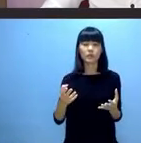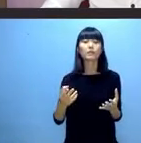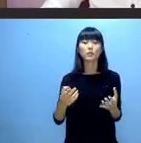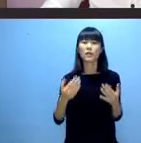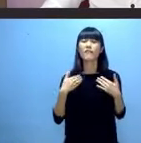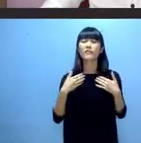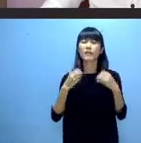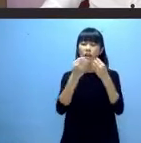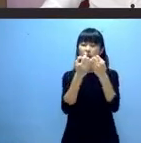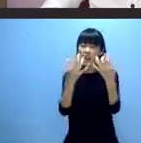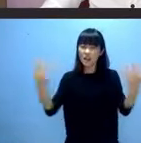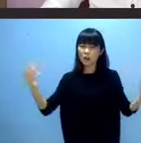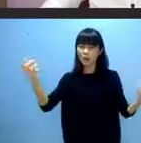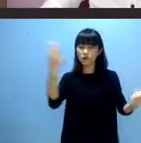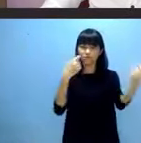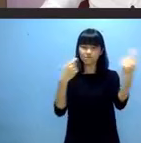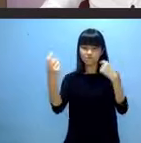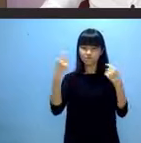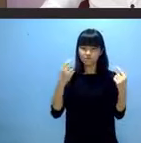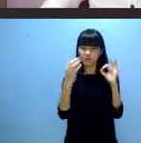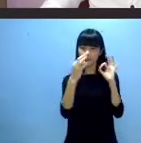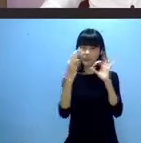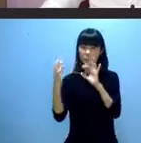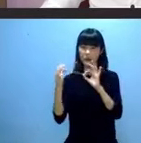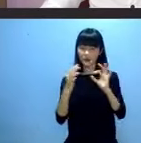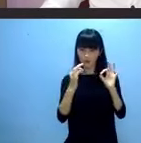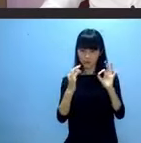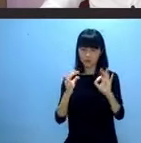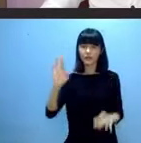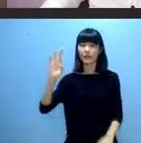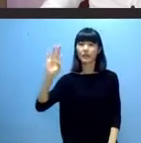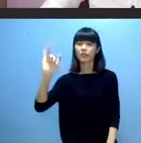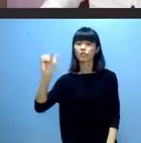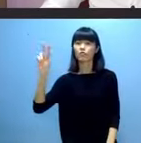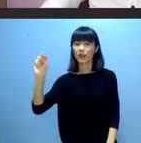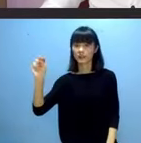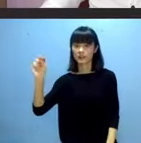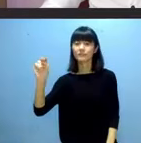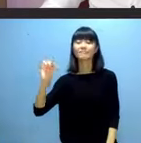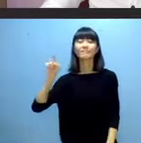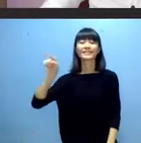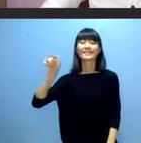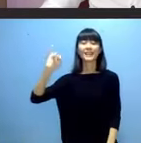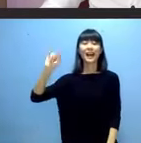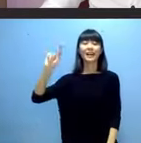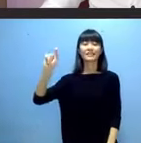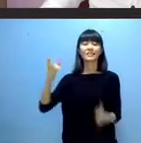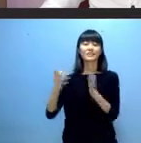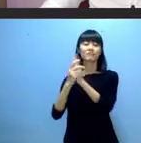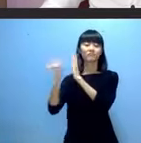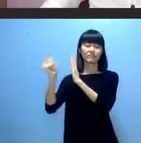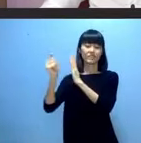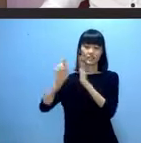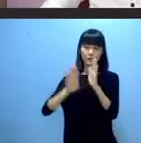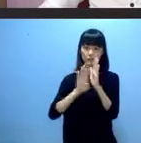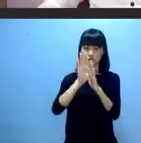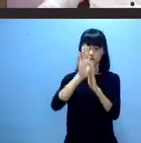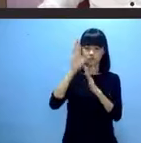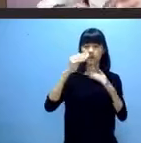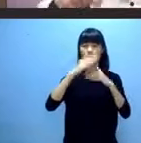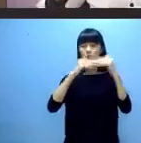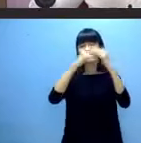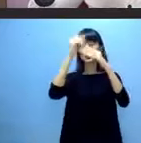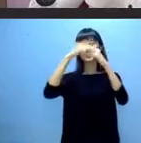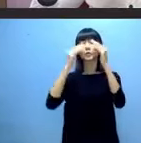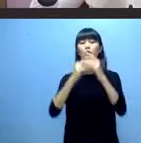work putting all these initiatives together, and Ryan being the IT wizard, he started building up the entire website.